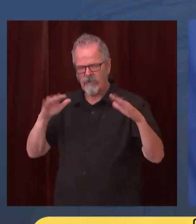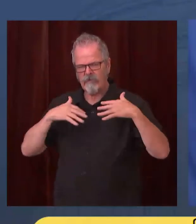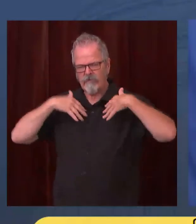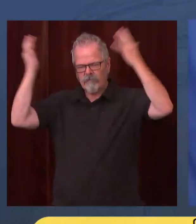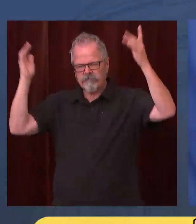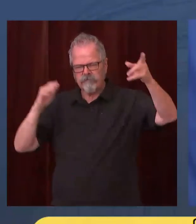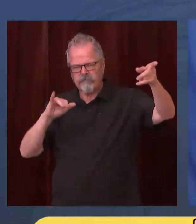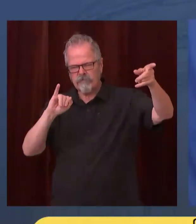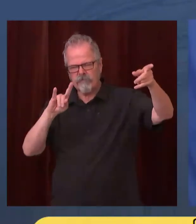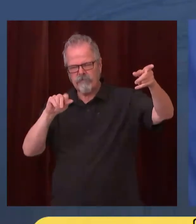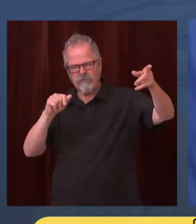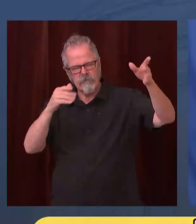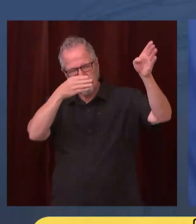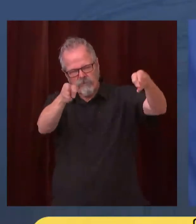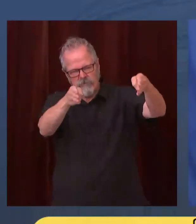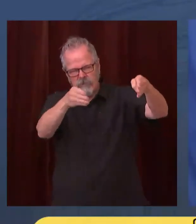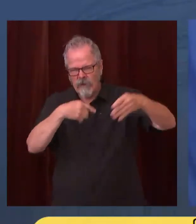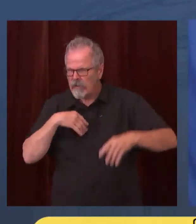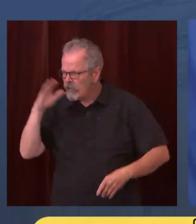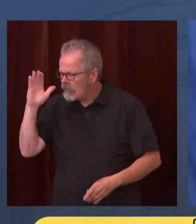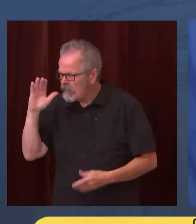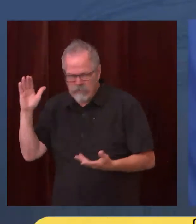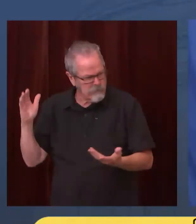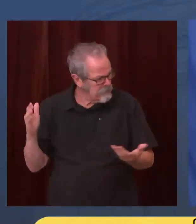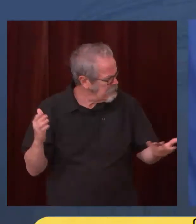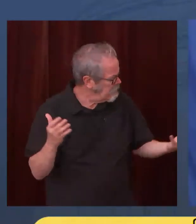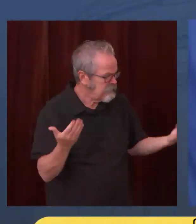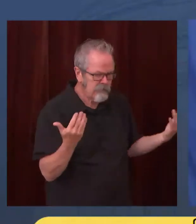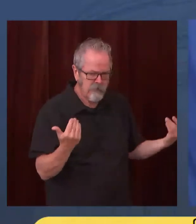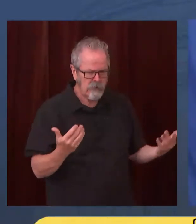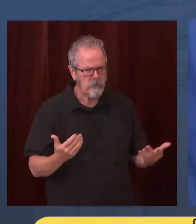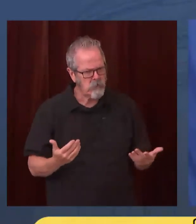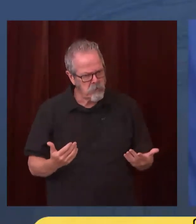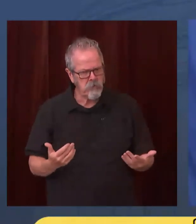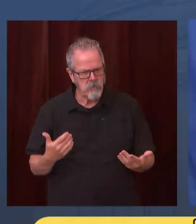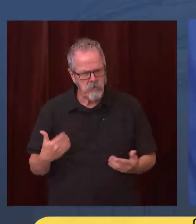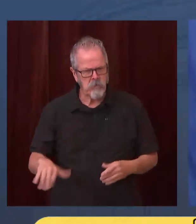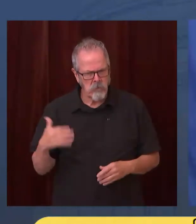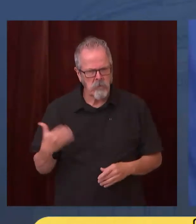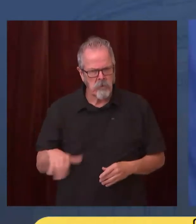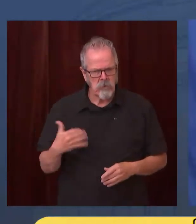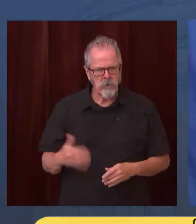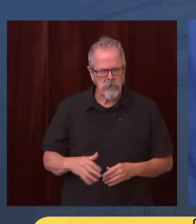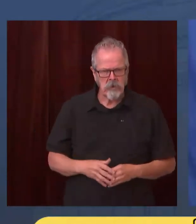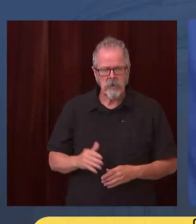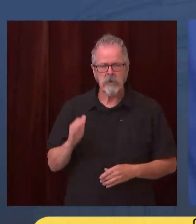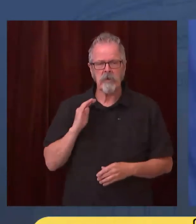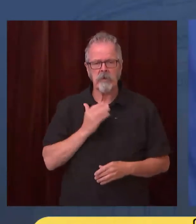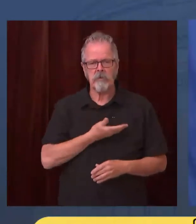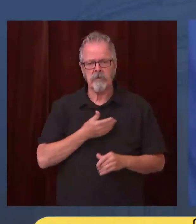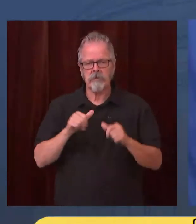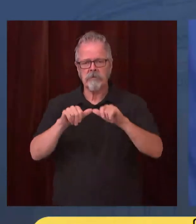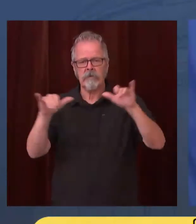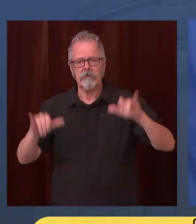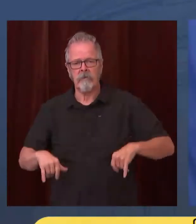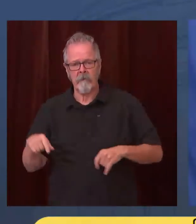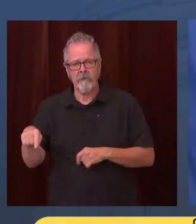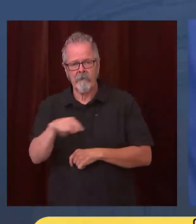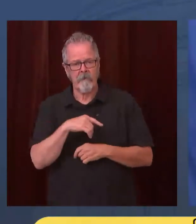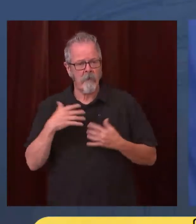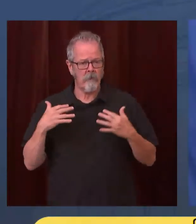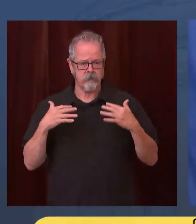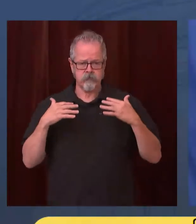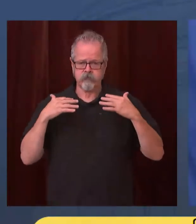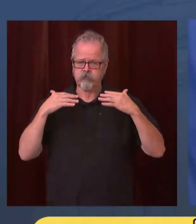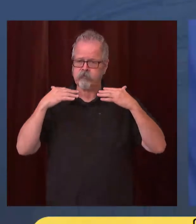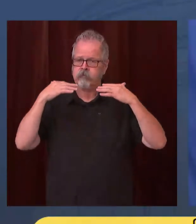at some point it could break, and that's why we want to do everything we can to prevent it. The second question that you had